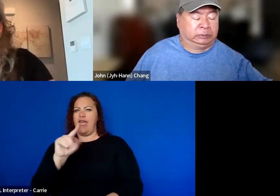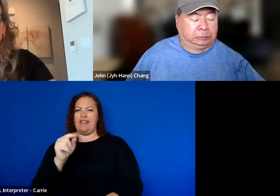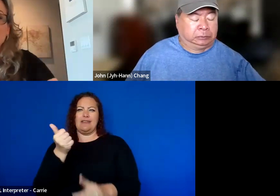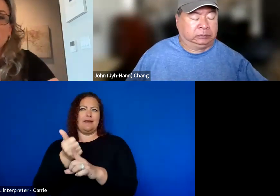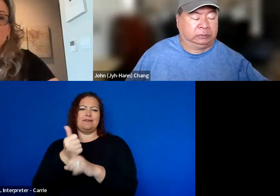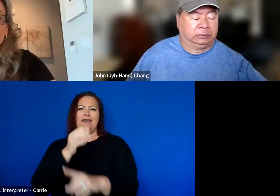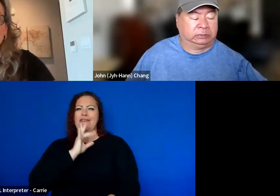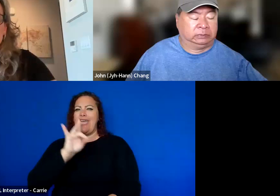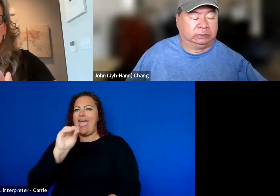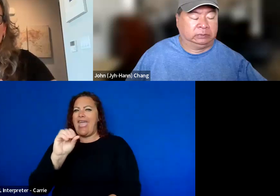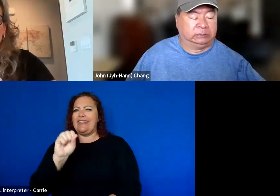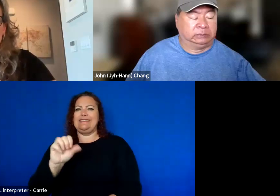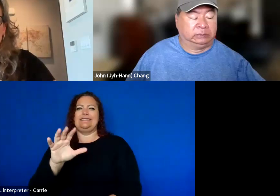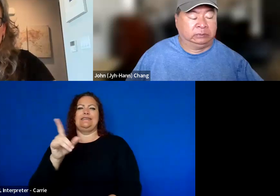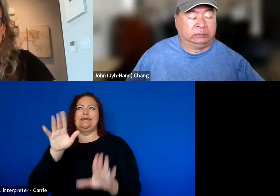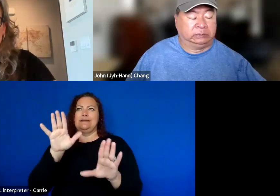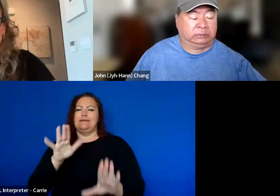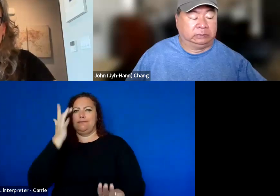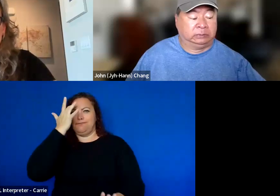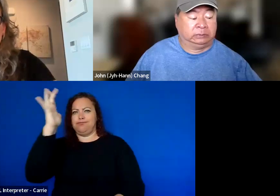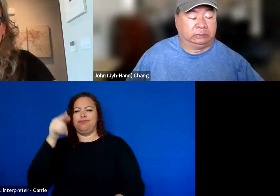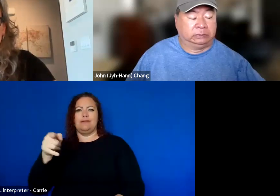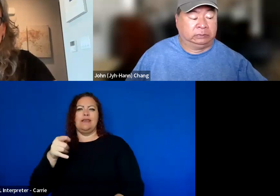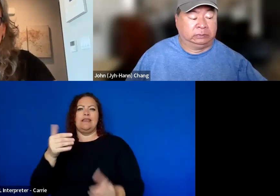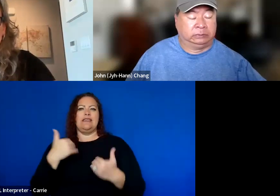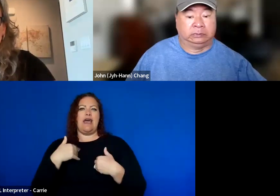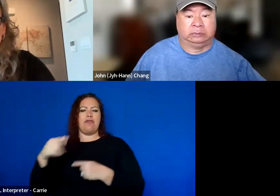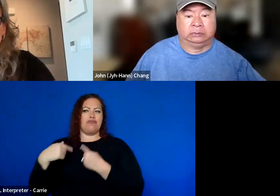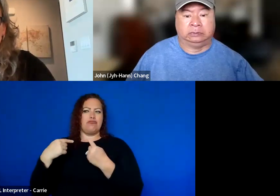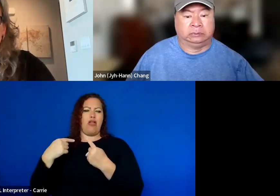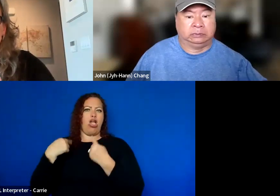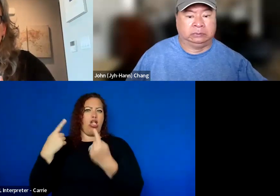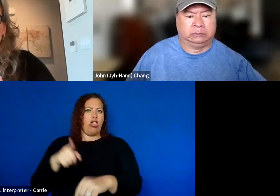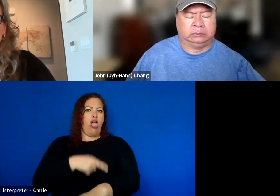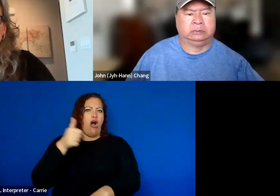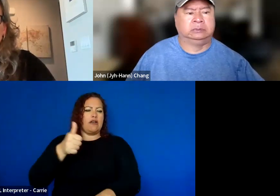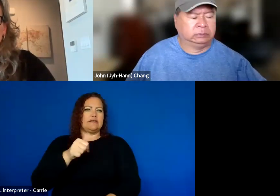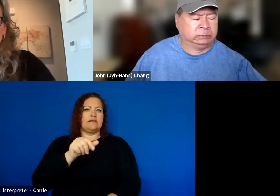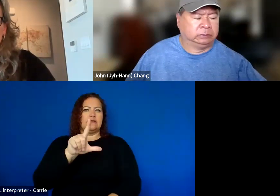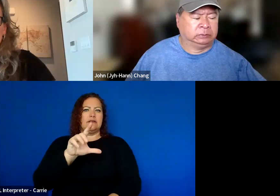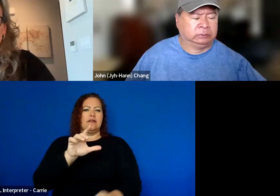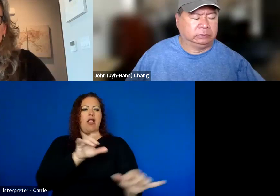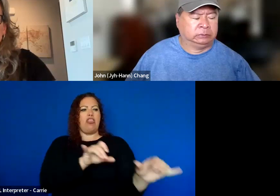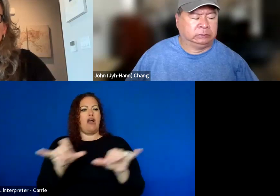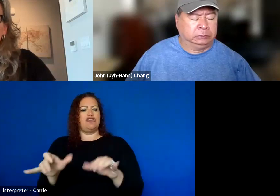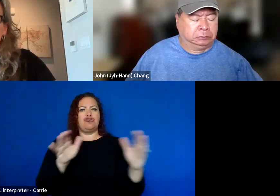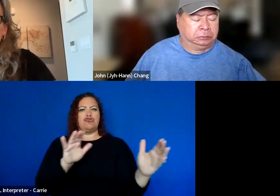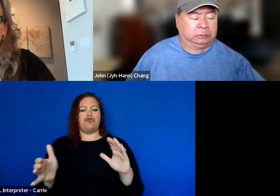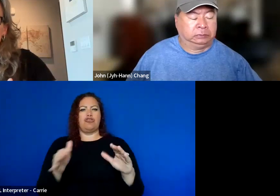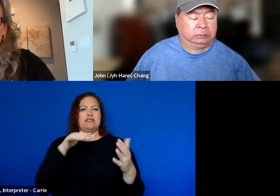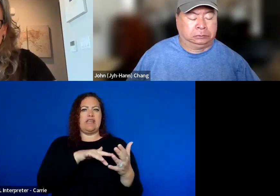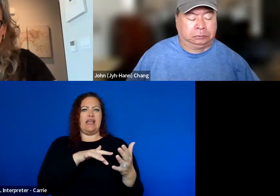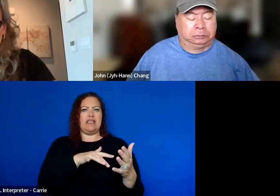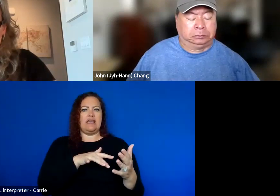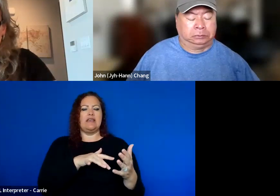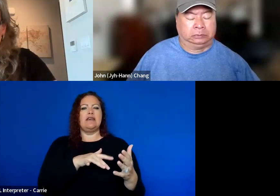wise, and he ran the world's longest longitudinal study on adult development for about 40 years. And so I asked